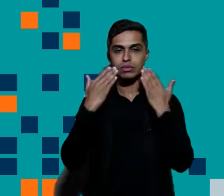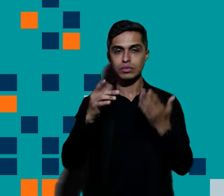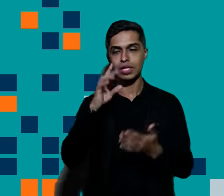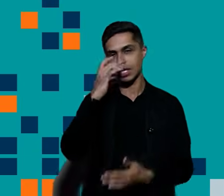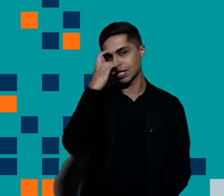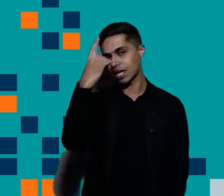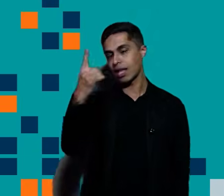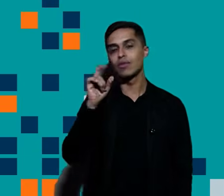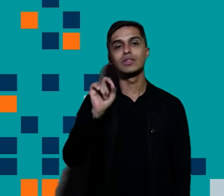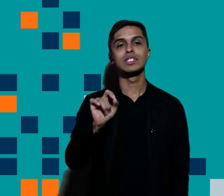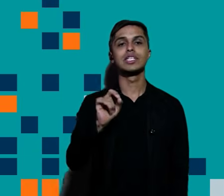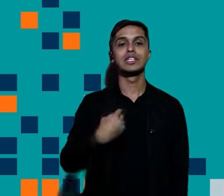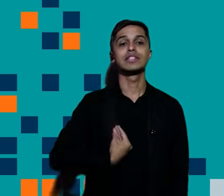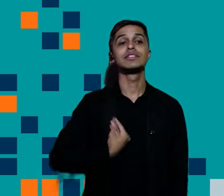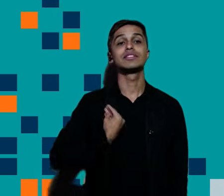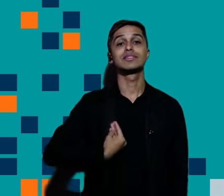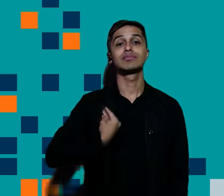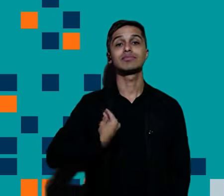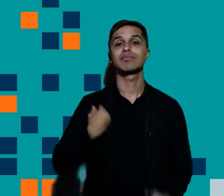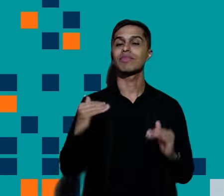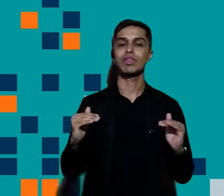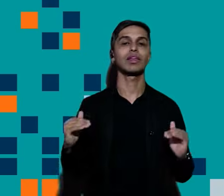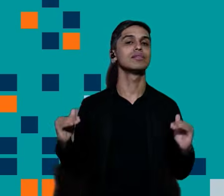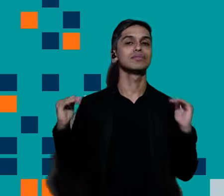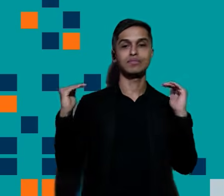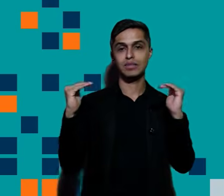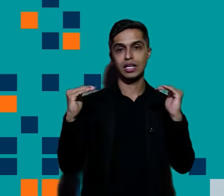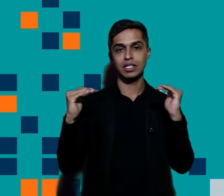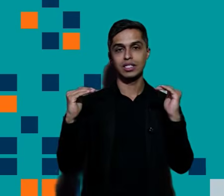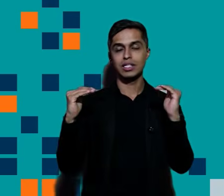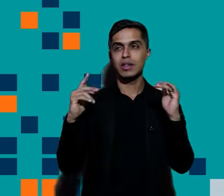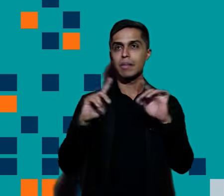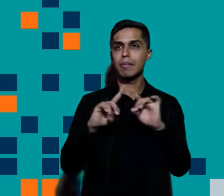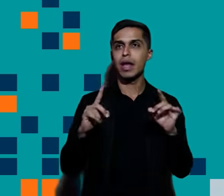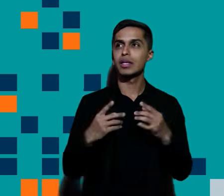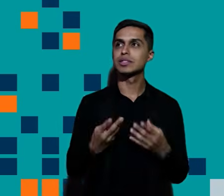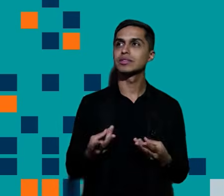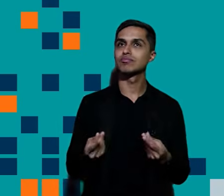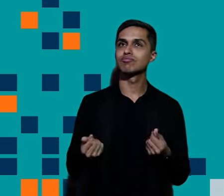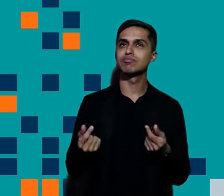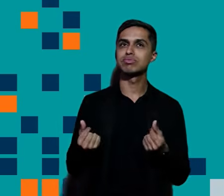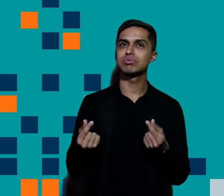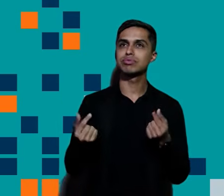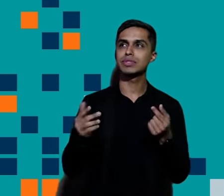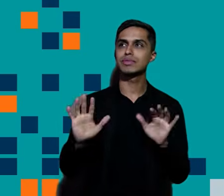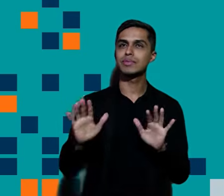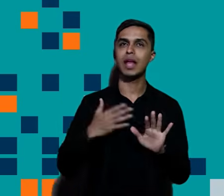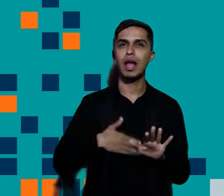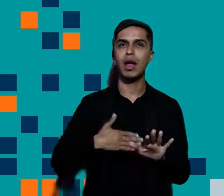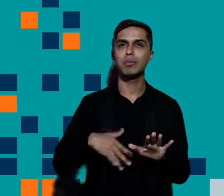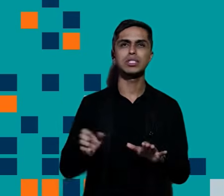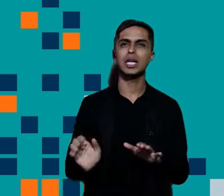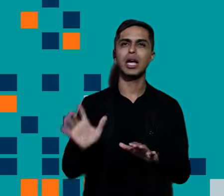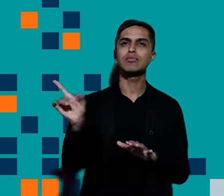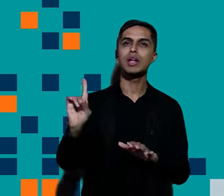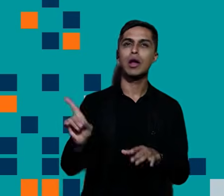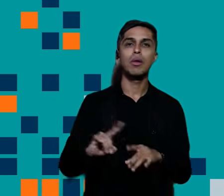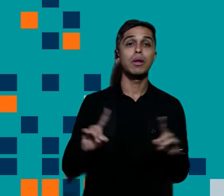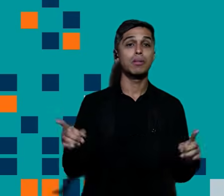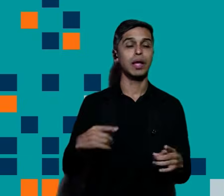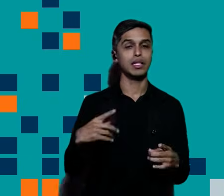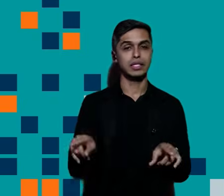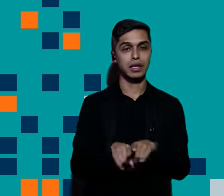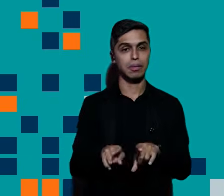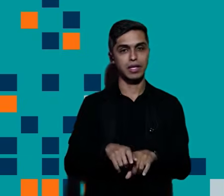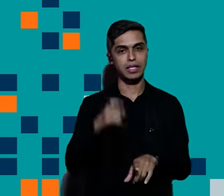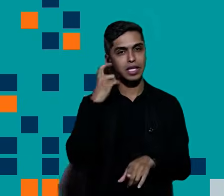by half, and in fact reduce the cost of the building, as well as helping on this sensory idea.